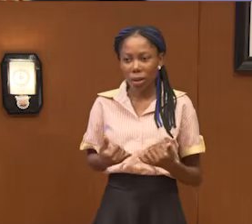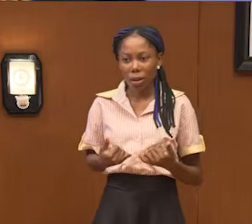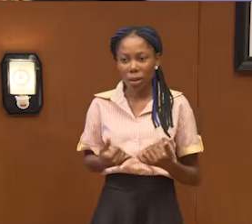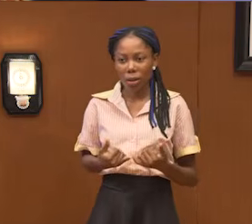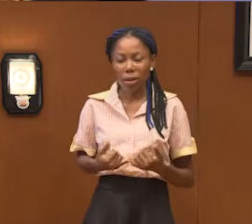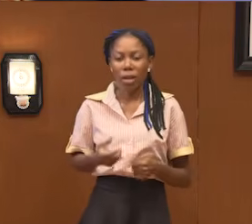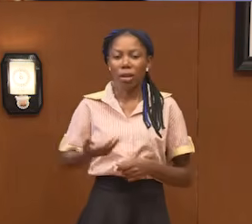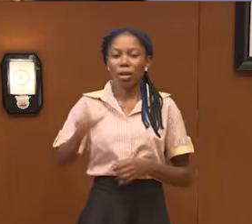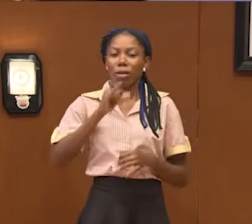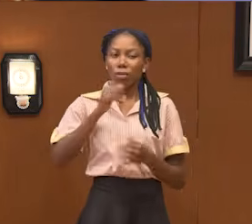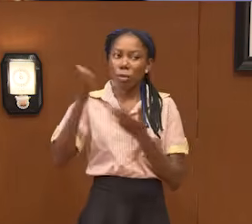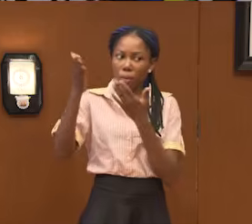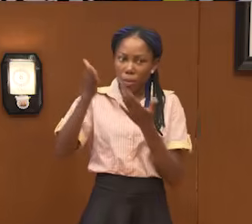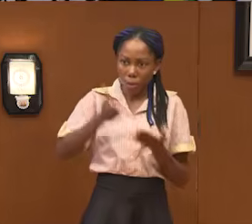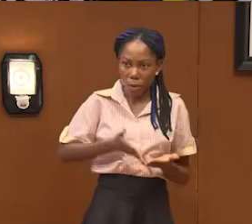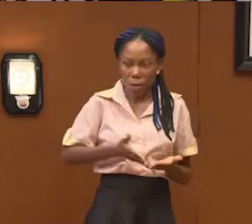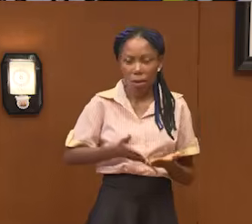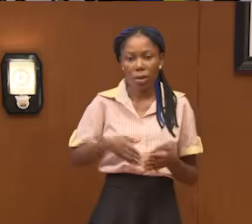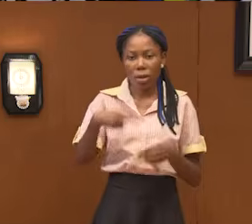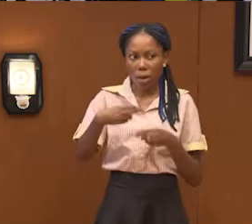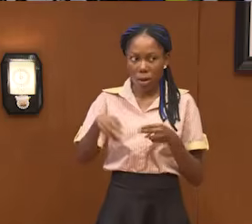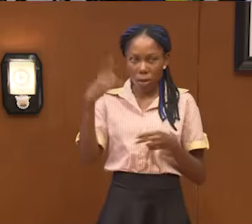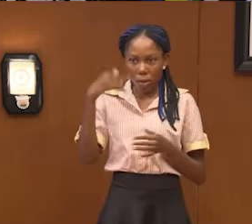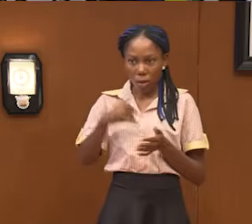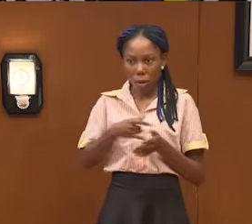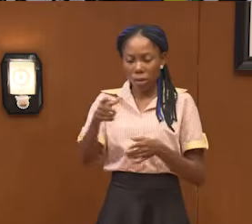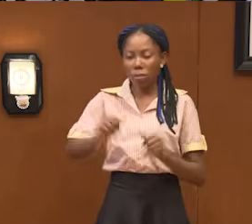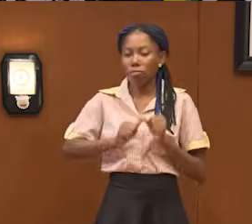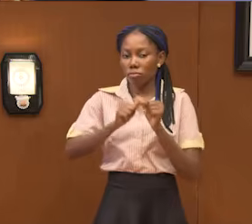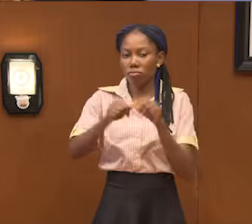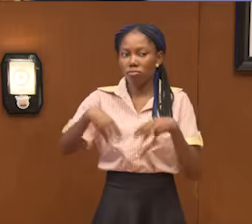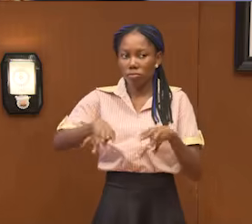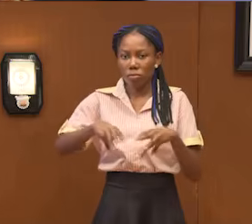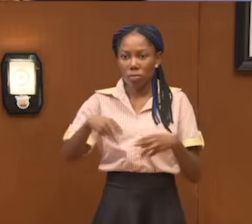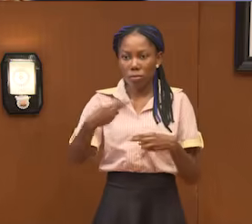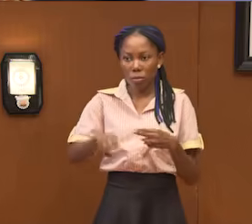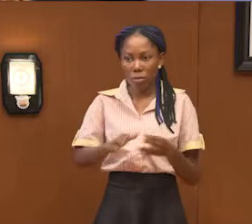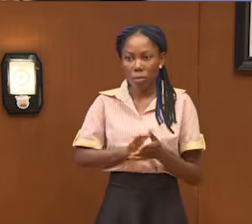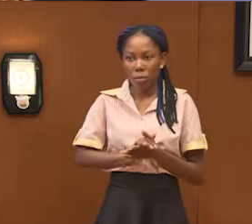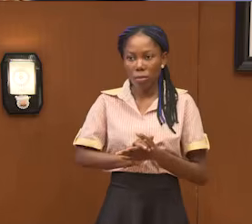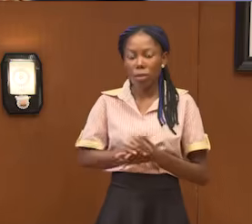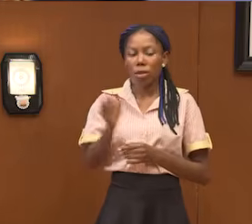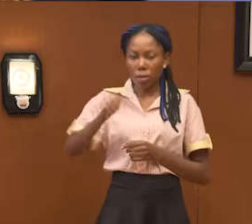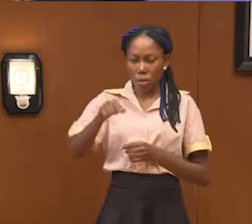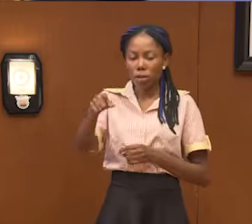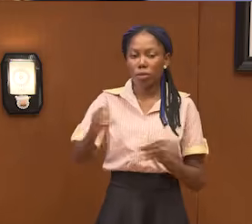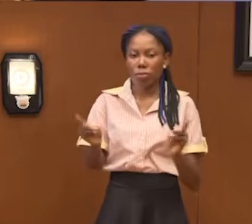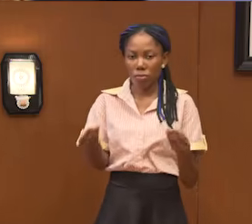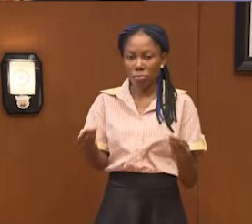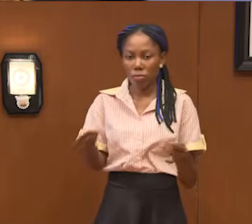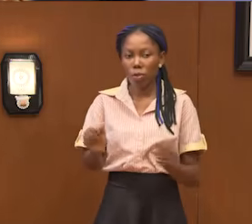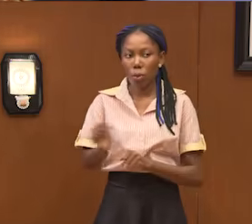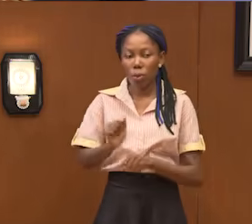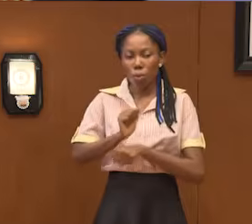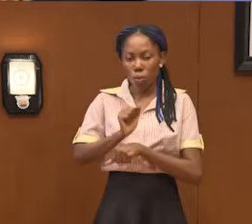not bring my market. Okay. That's why. Okay, you are still selling it. Still selling now. So you have something you do for a business, living